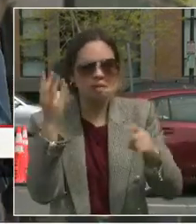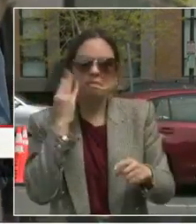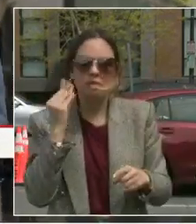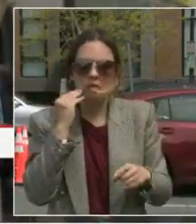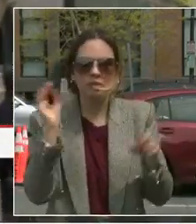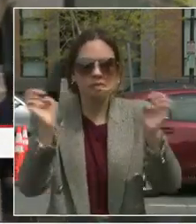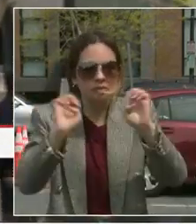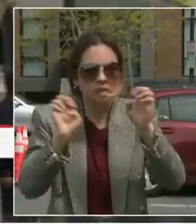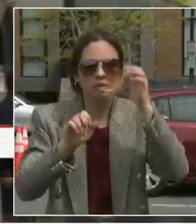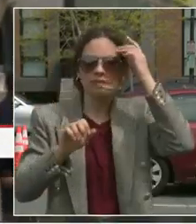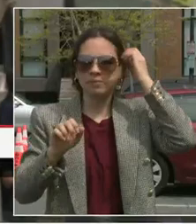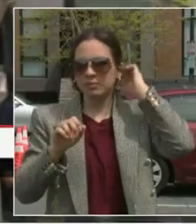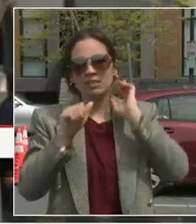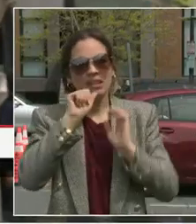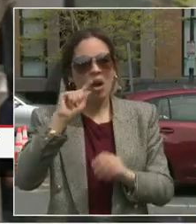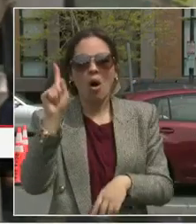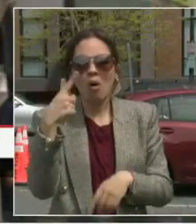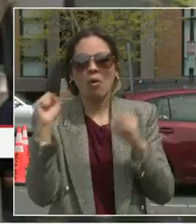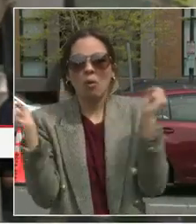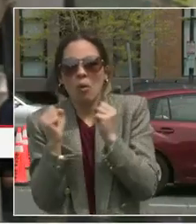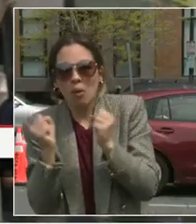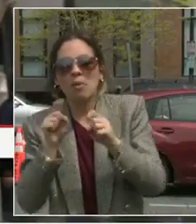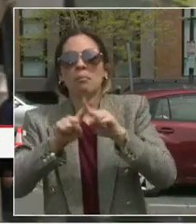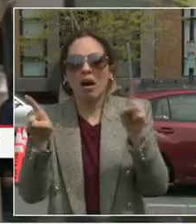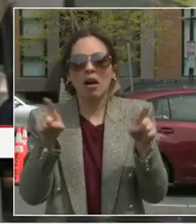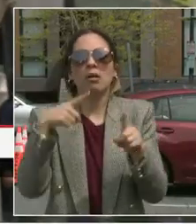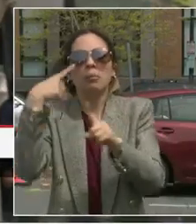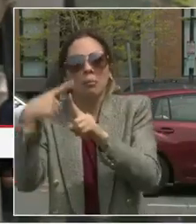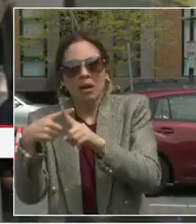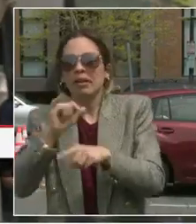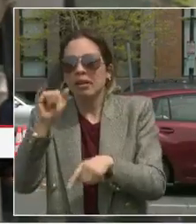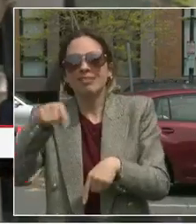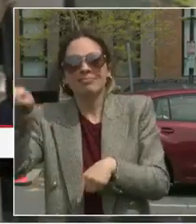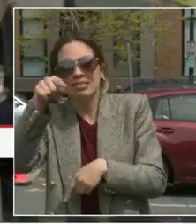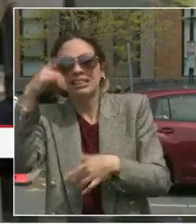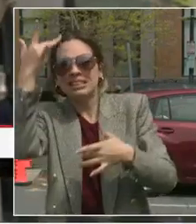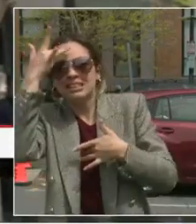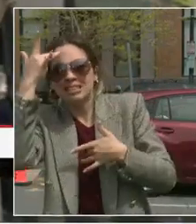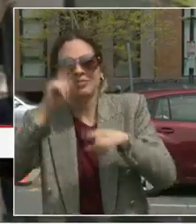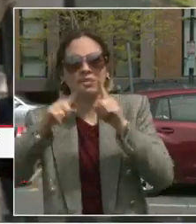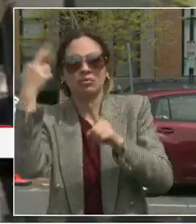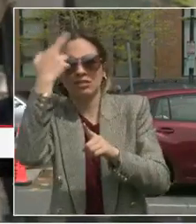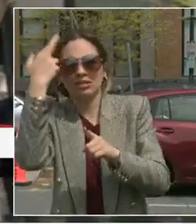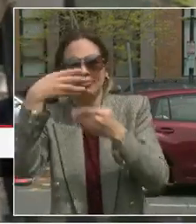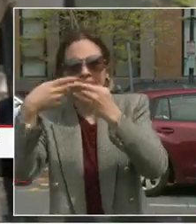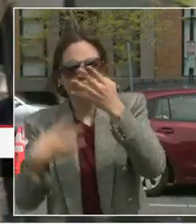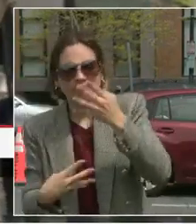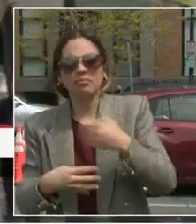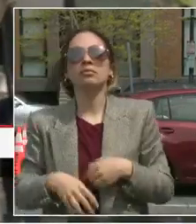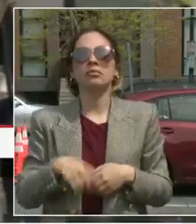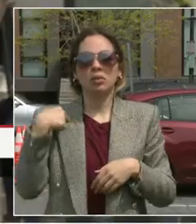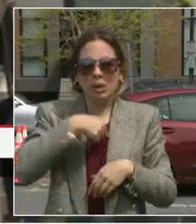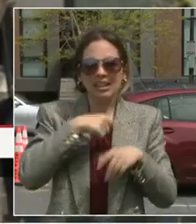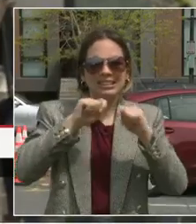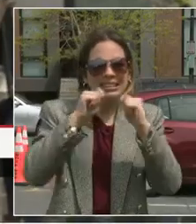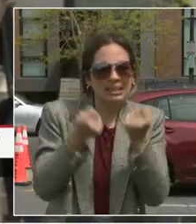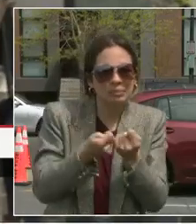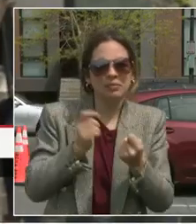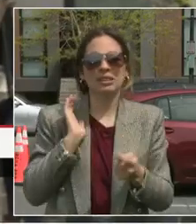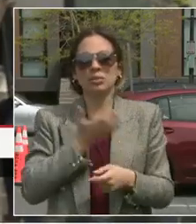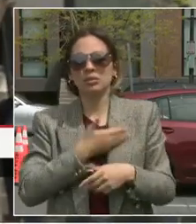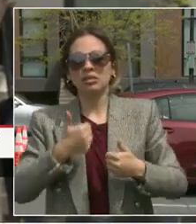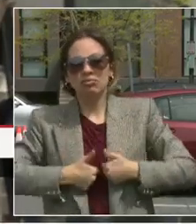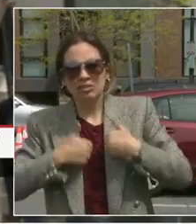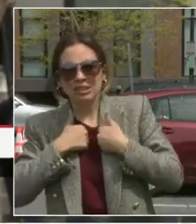cold outside, allows our team and our residents to have a better shot at making it in permanent